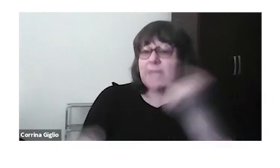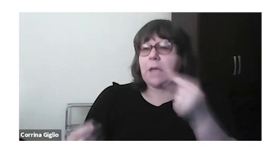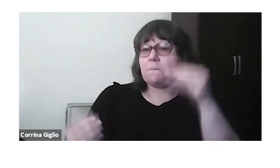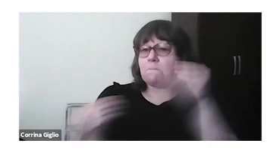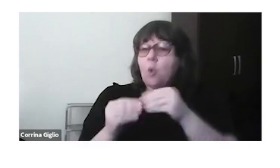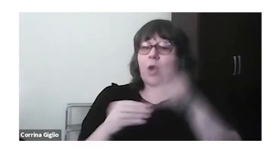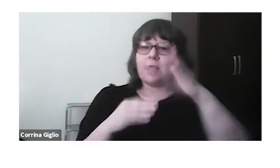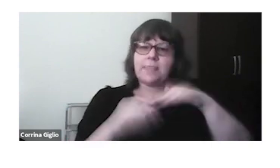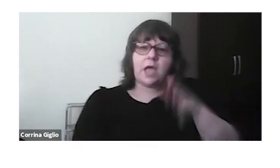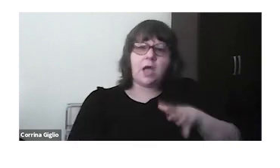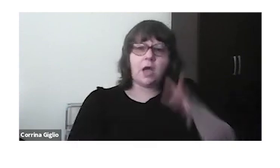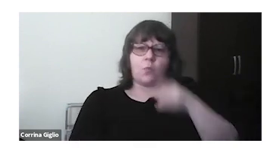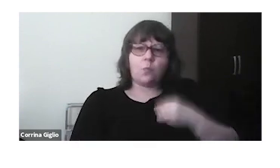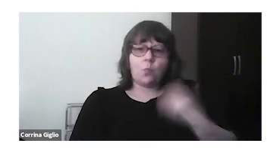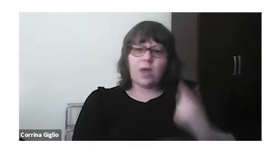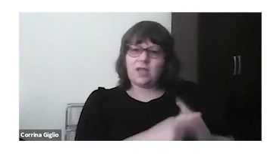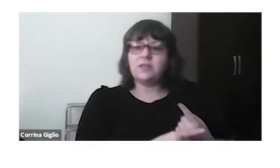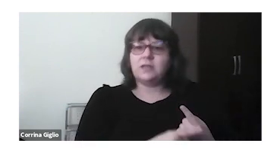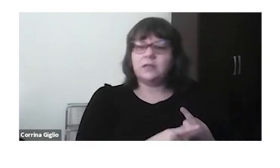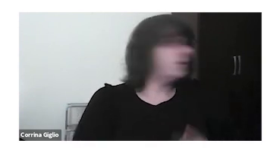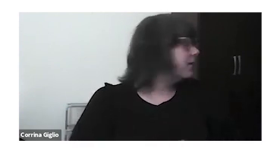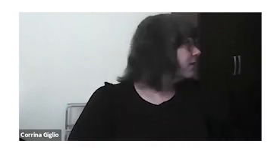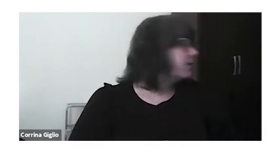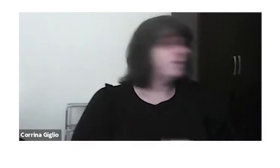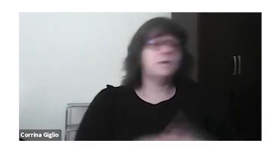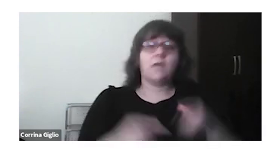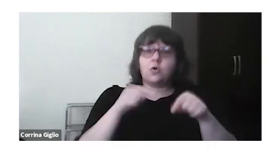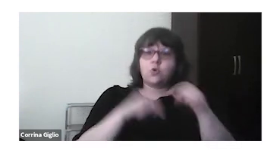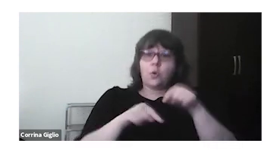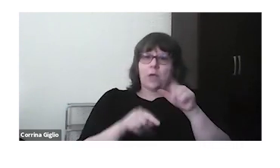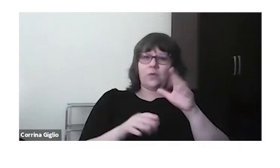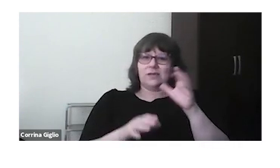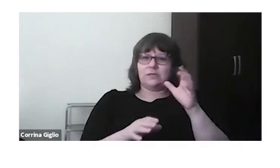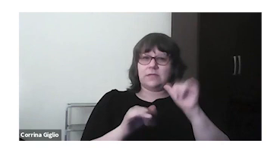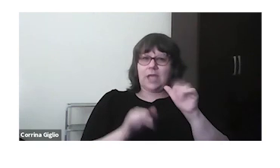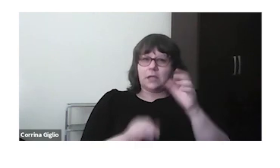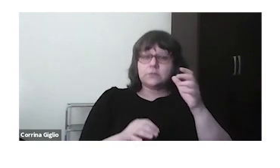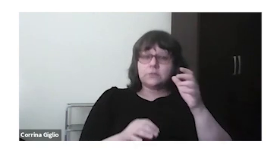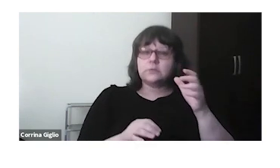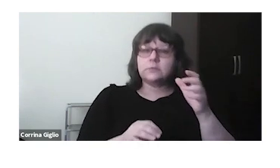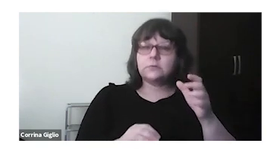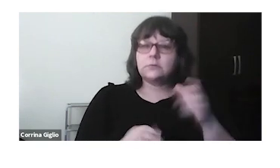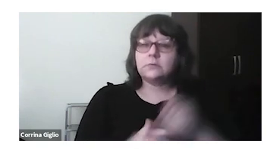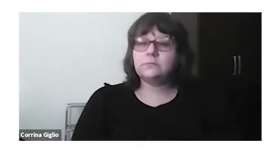Truman, can And you go to also, the next? Sorry, go ahead, Jonathan. and just going back to that previous slide, I think the Thom